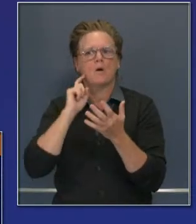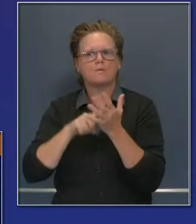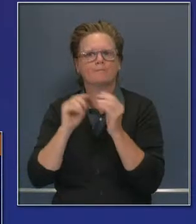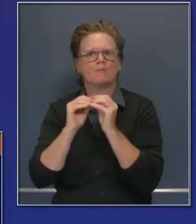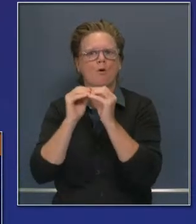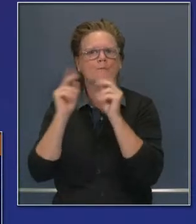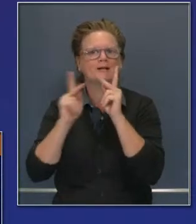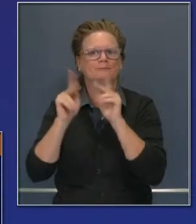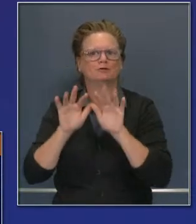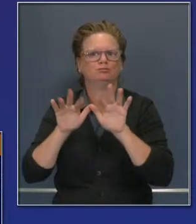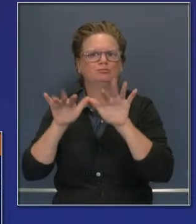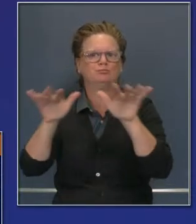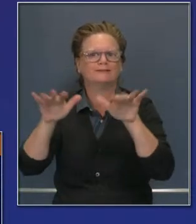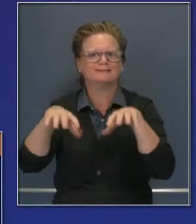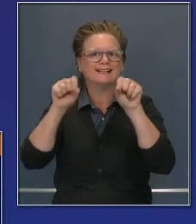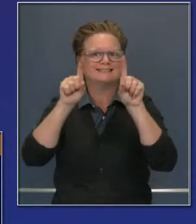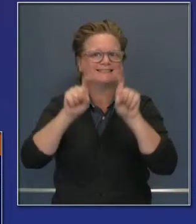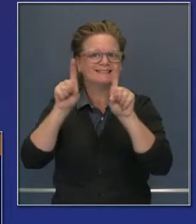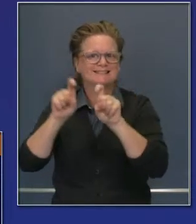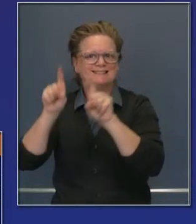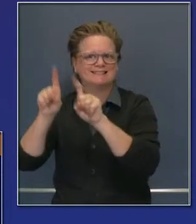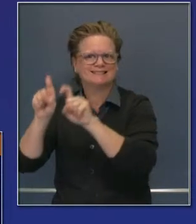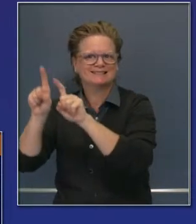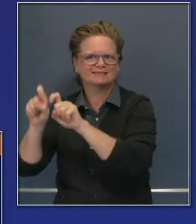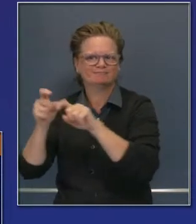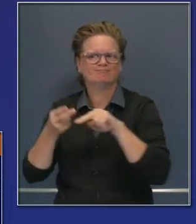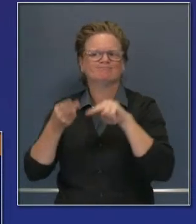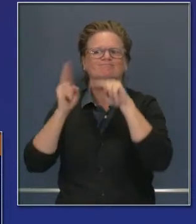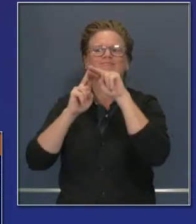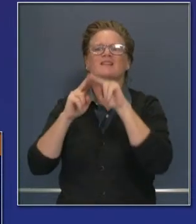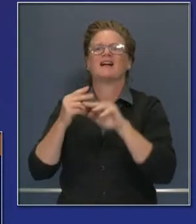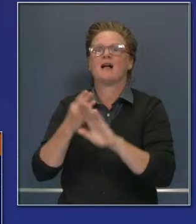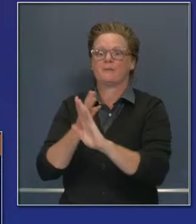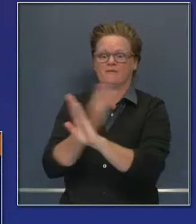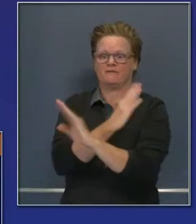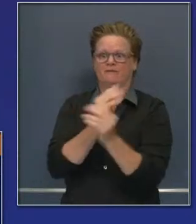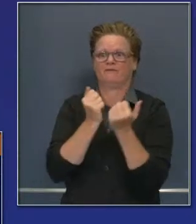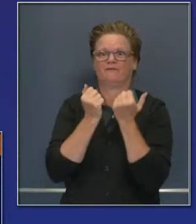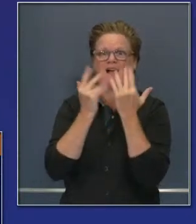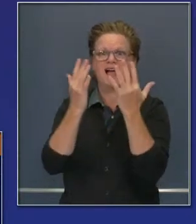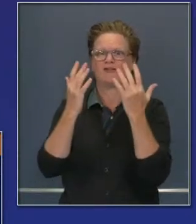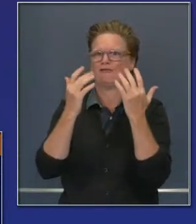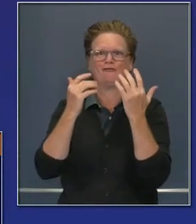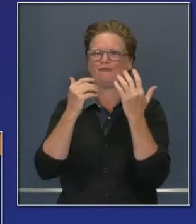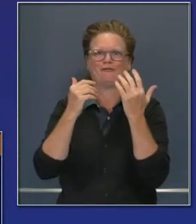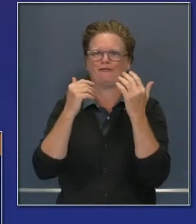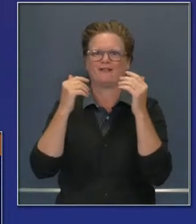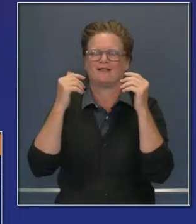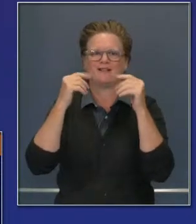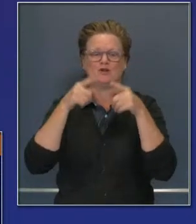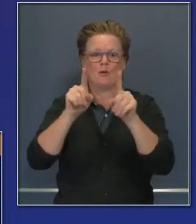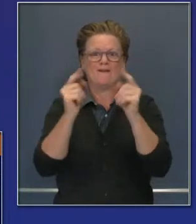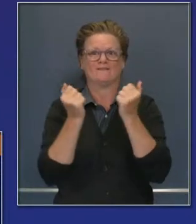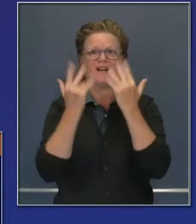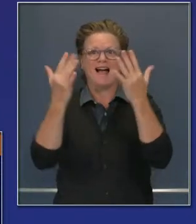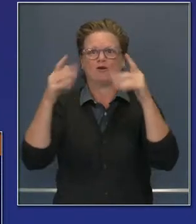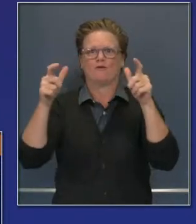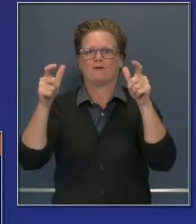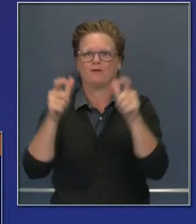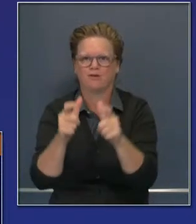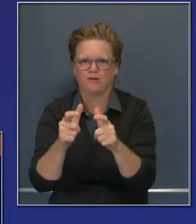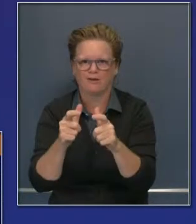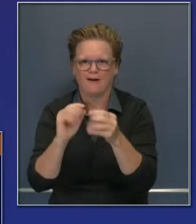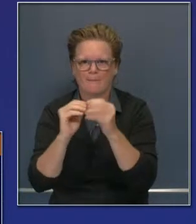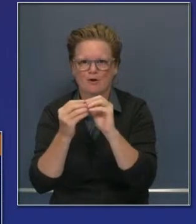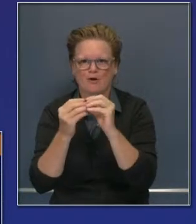were pre these wildfires. Again, that heat dome, the heat wave, the wildfires, air quality were